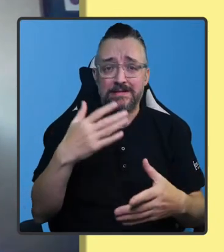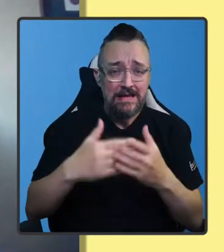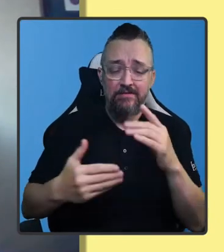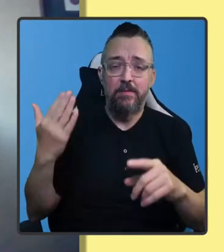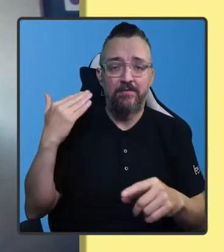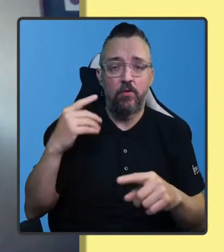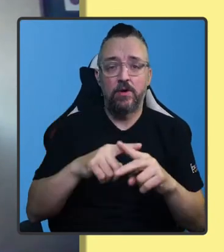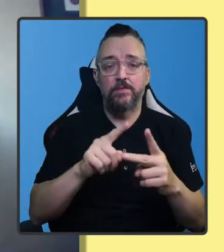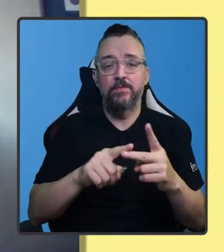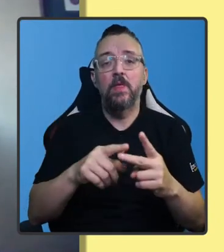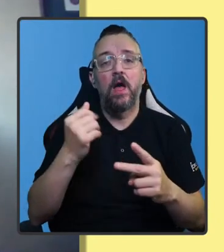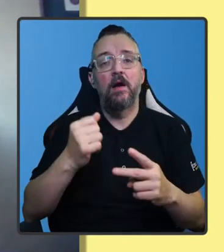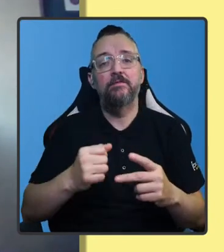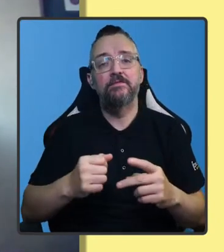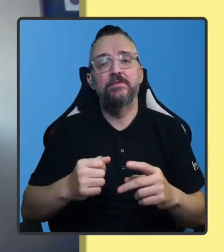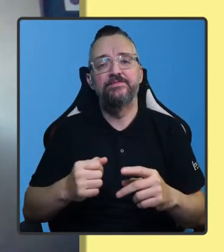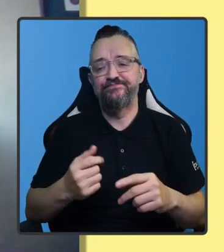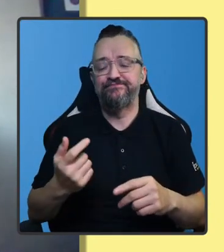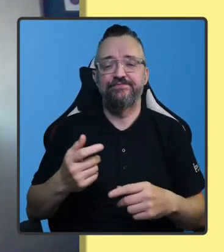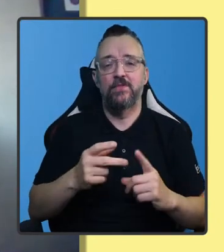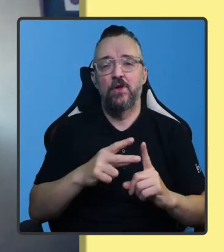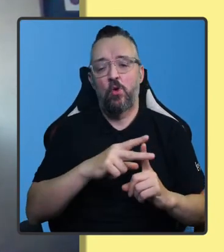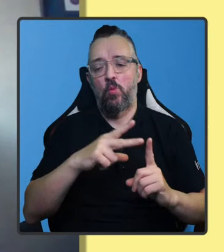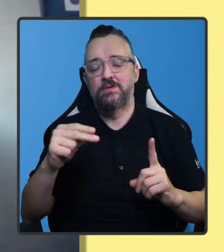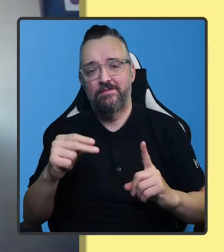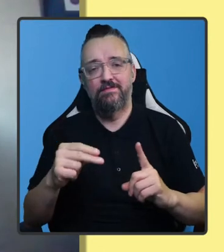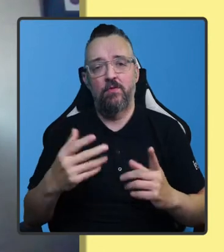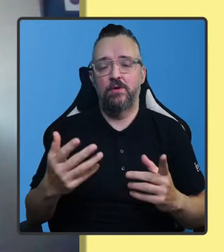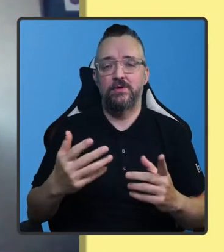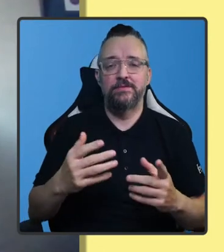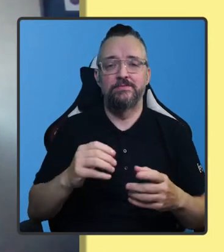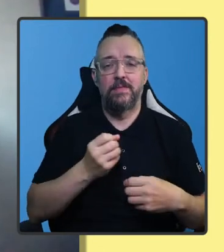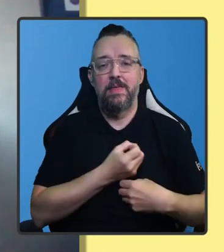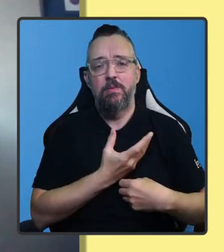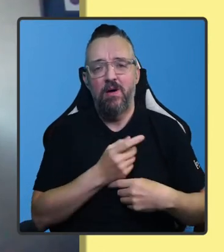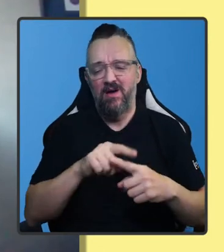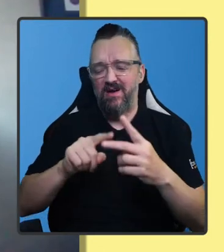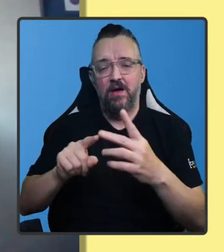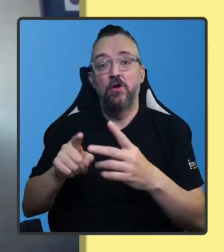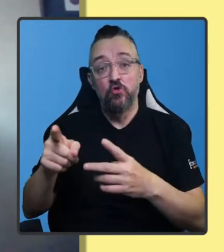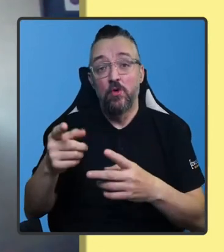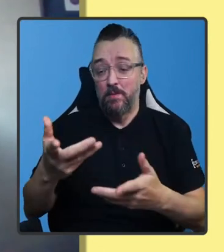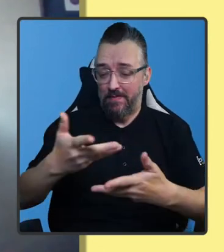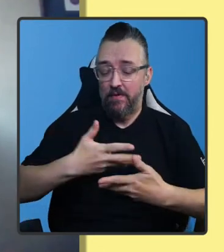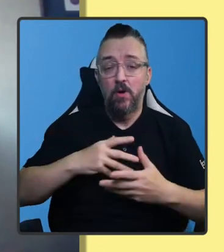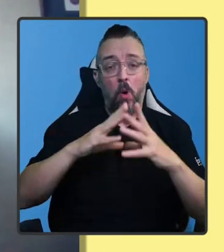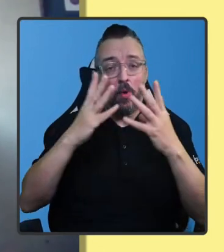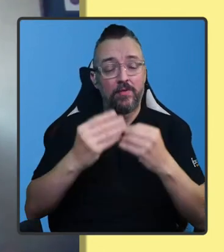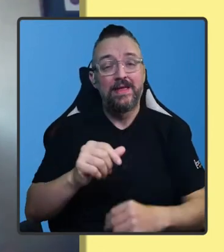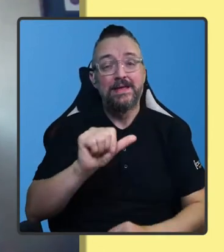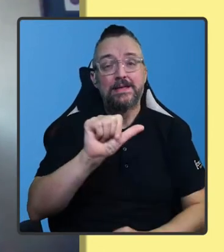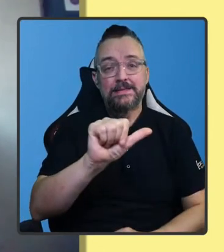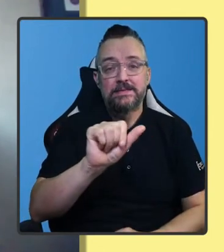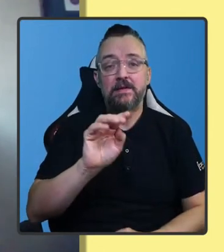of the pro-union forces ranged against us, you returned 64 MSPs to Parliament, despite